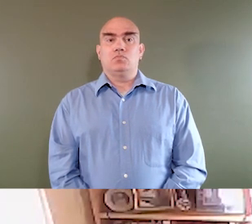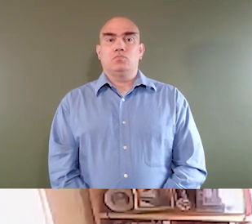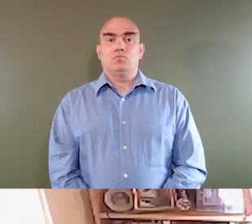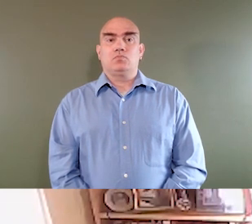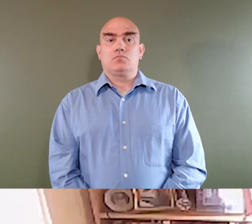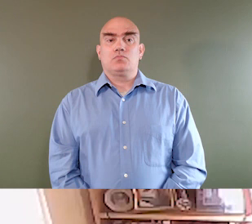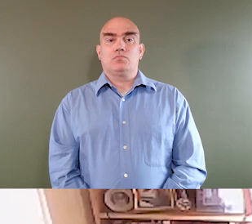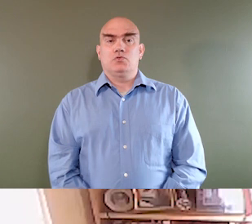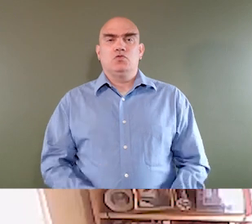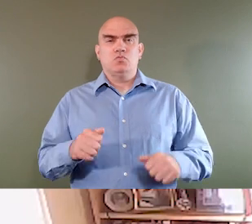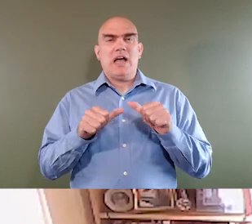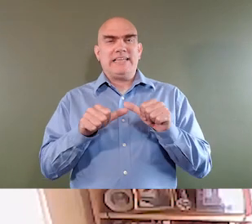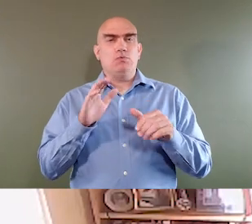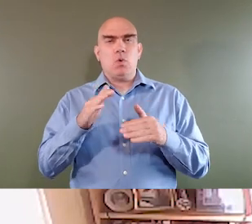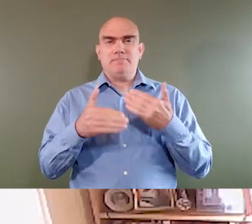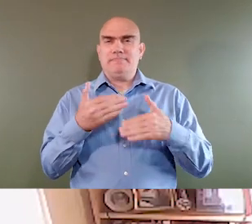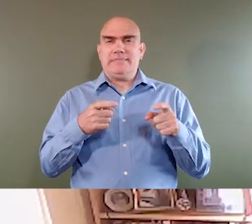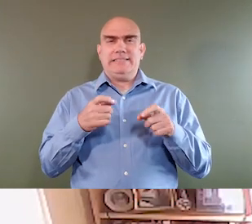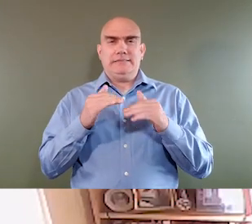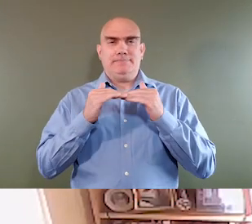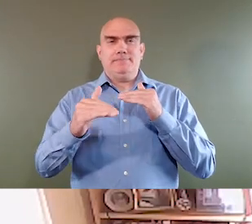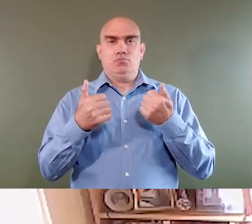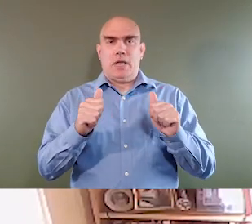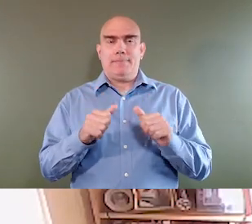Try to keep your pace.